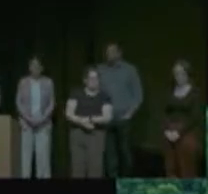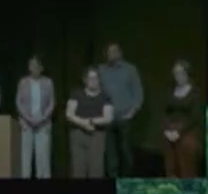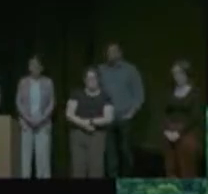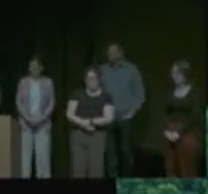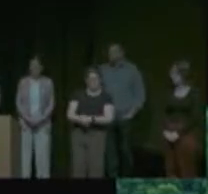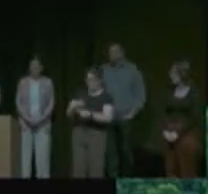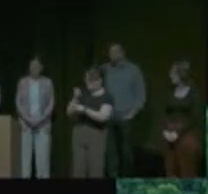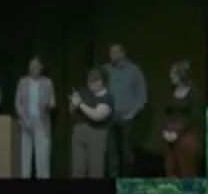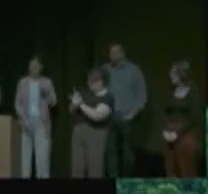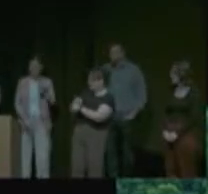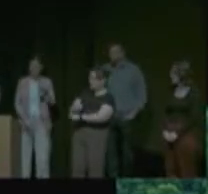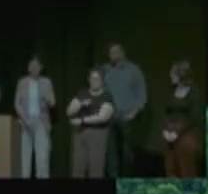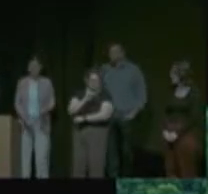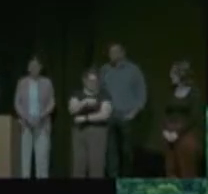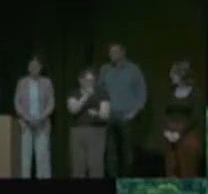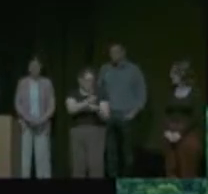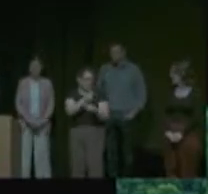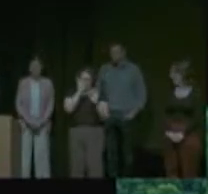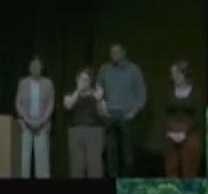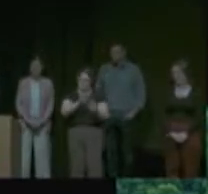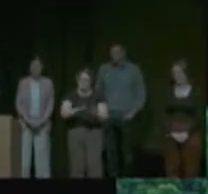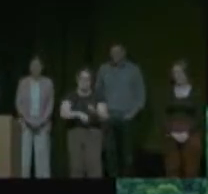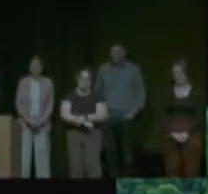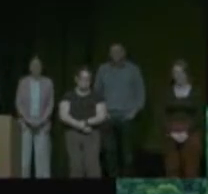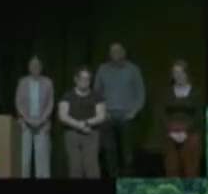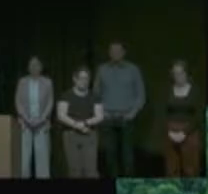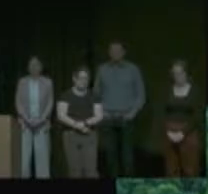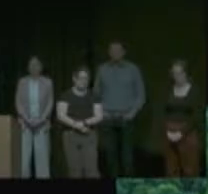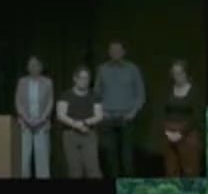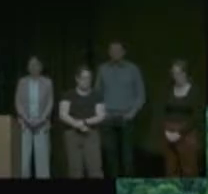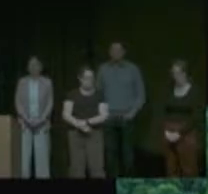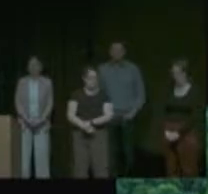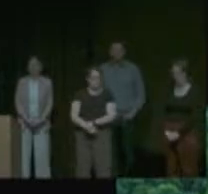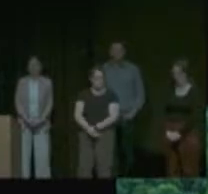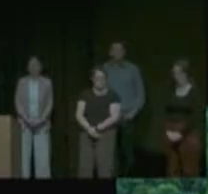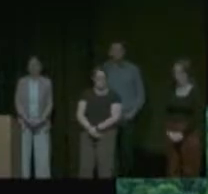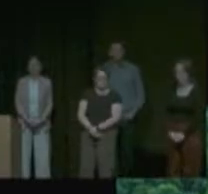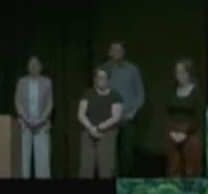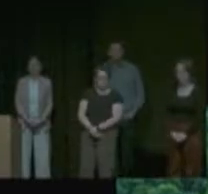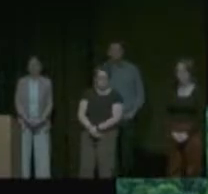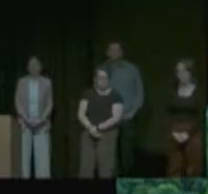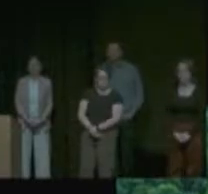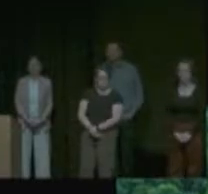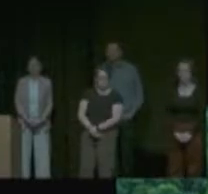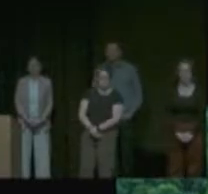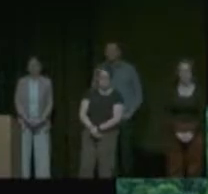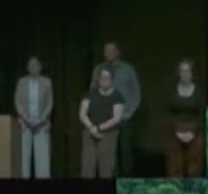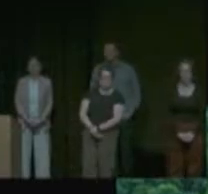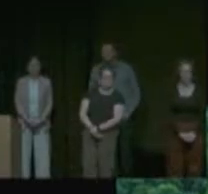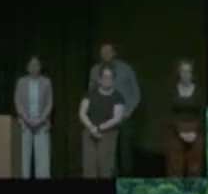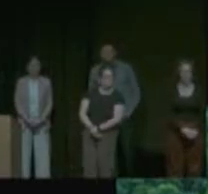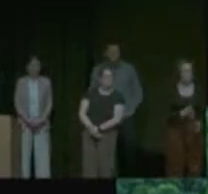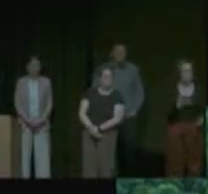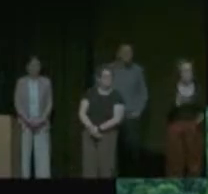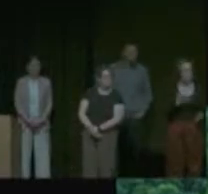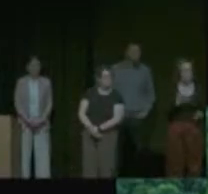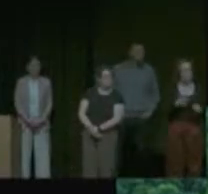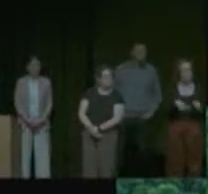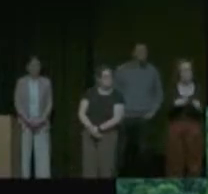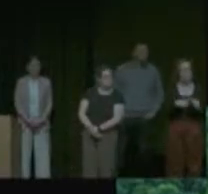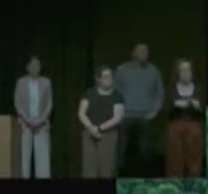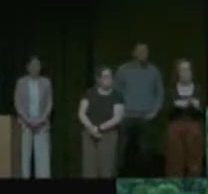Right, Courtney? What about